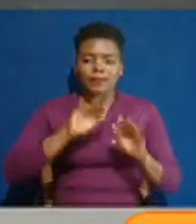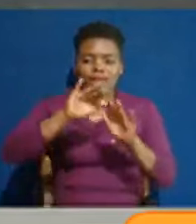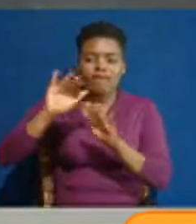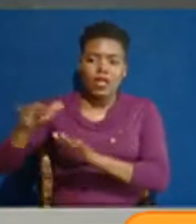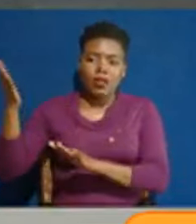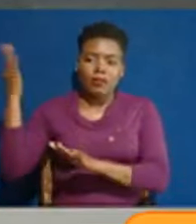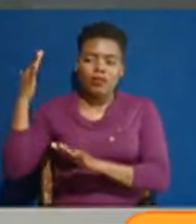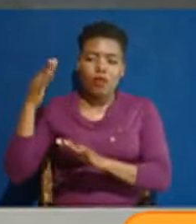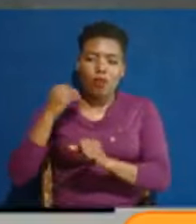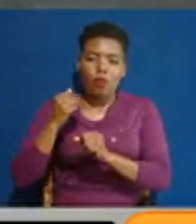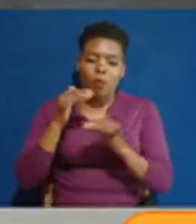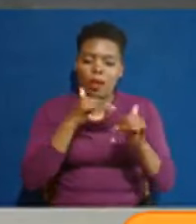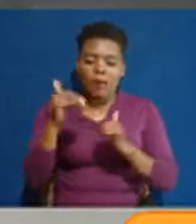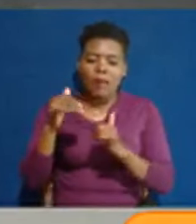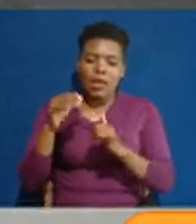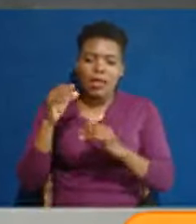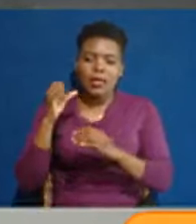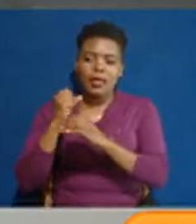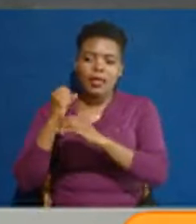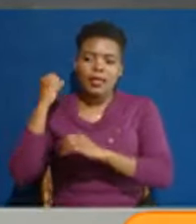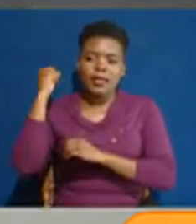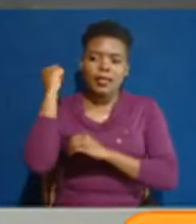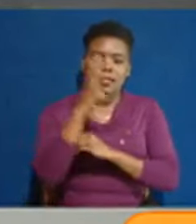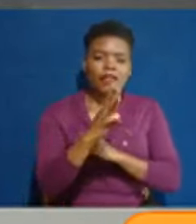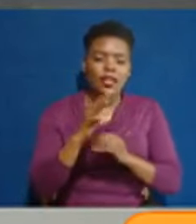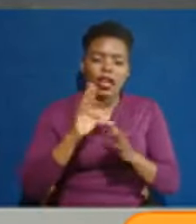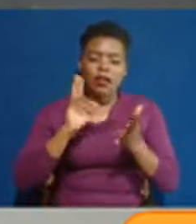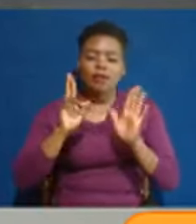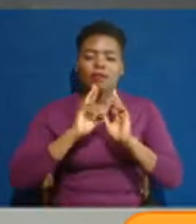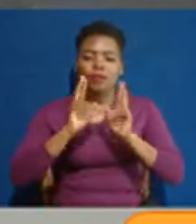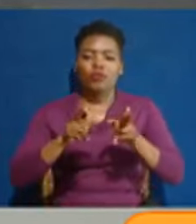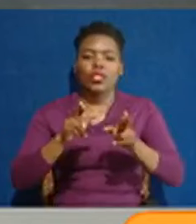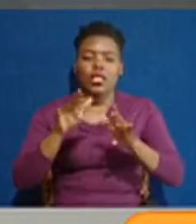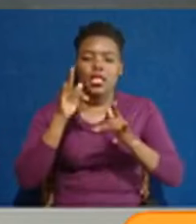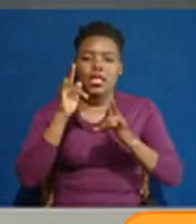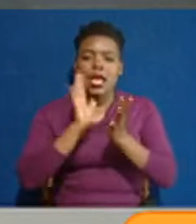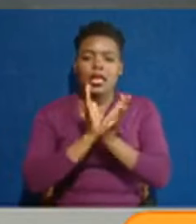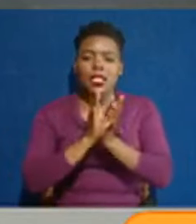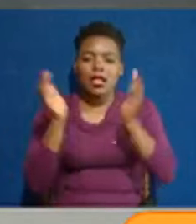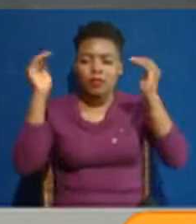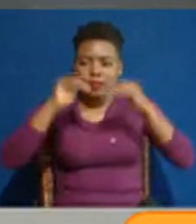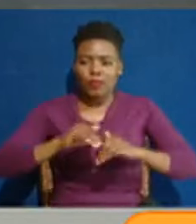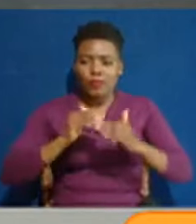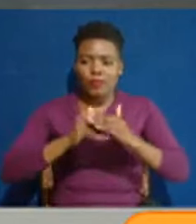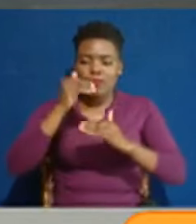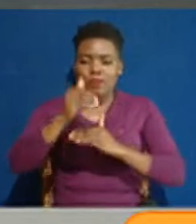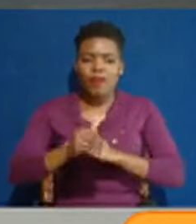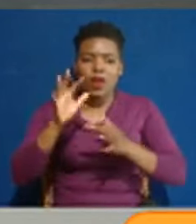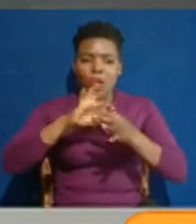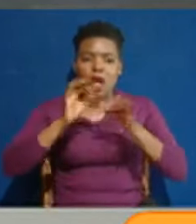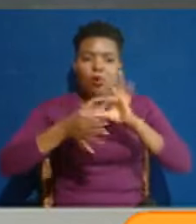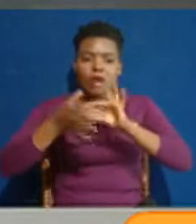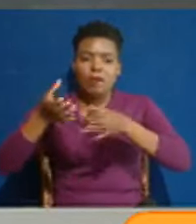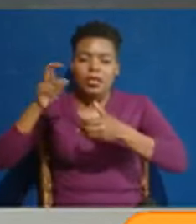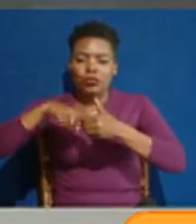and former world javelin champion Julius YEGO has reported to the Team Kenya camp at the Kasarani Stadium after qualifying for the Olympics through